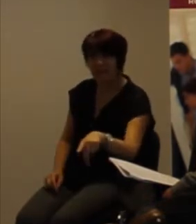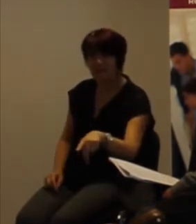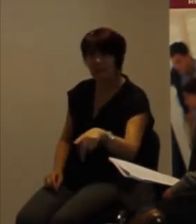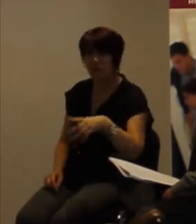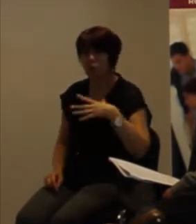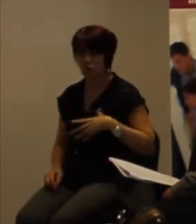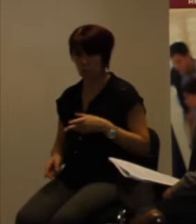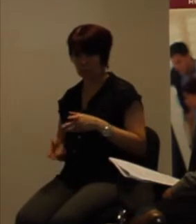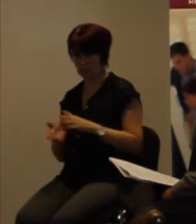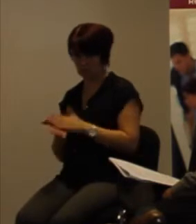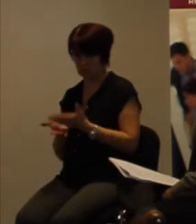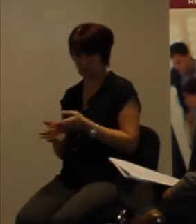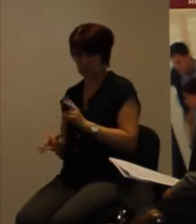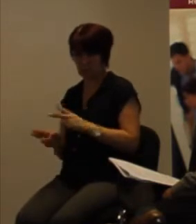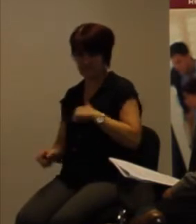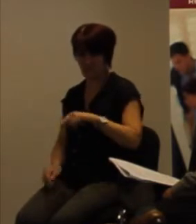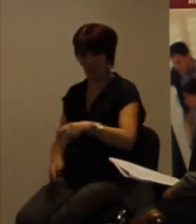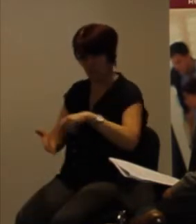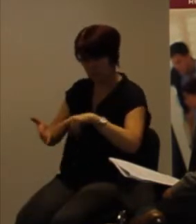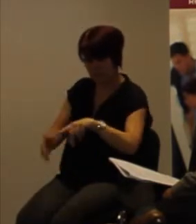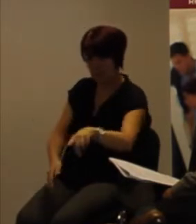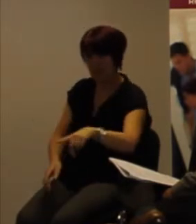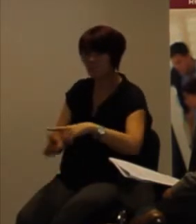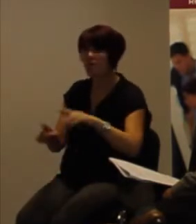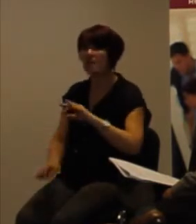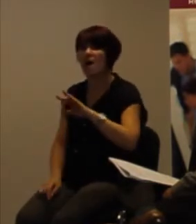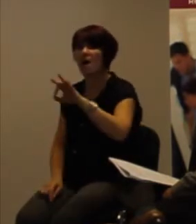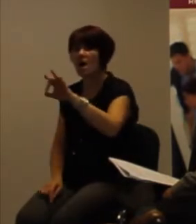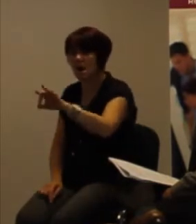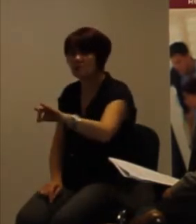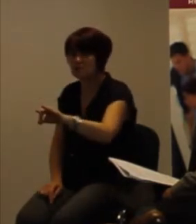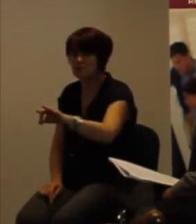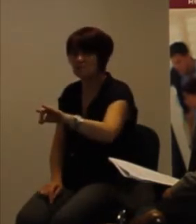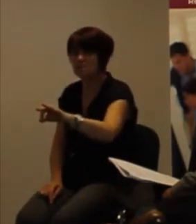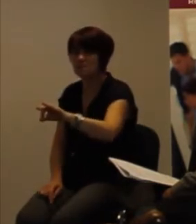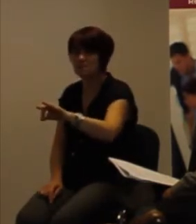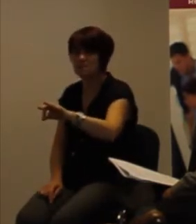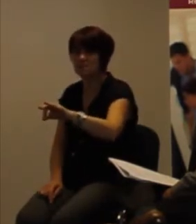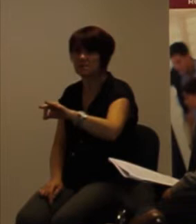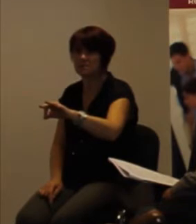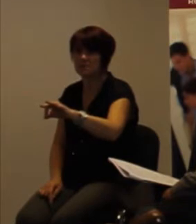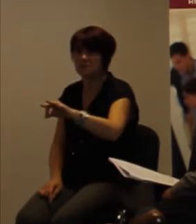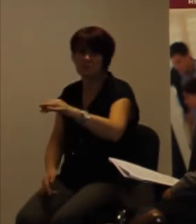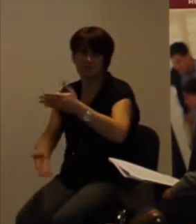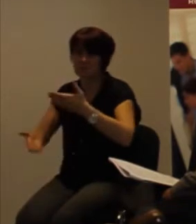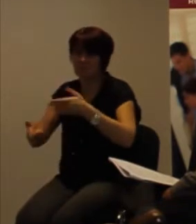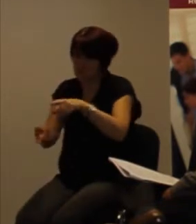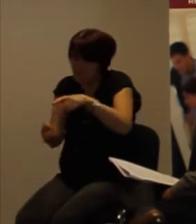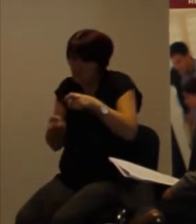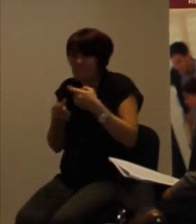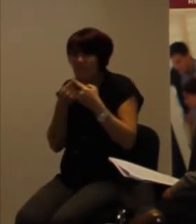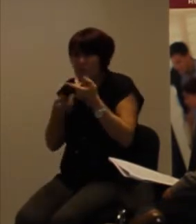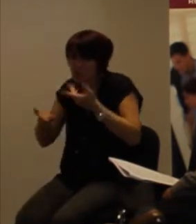signer for reading, but if you're asking them a question to draw information for